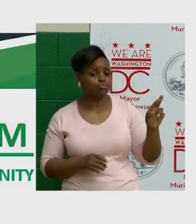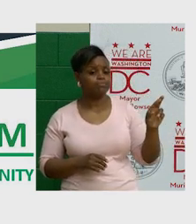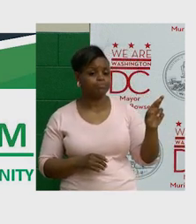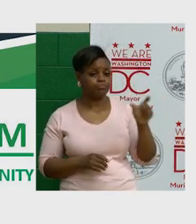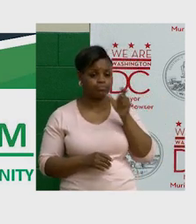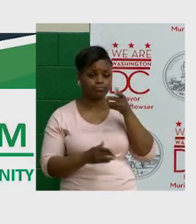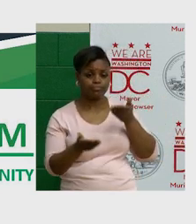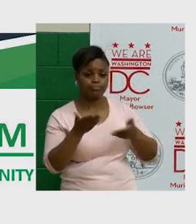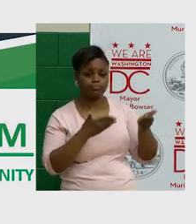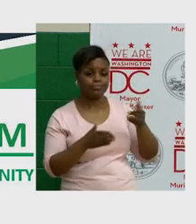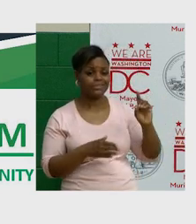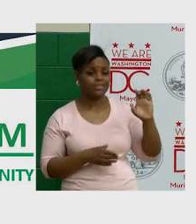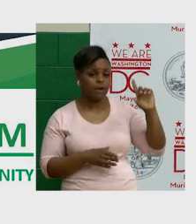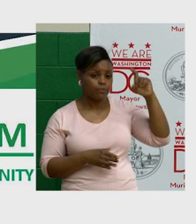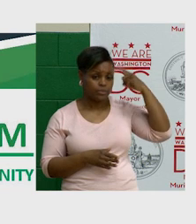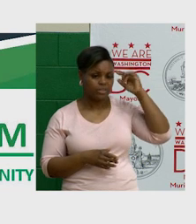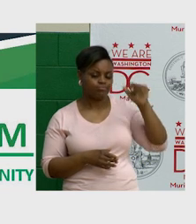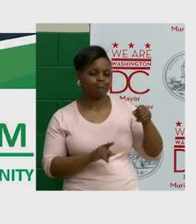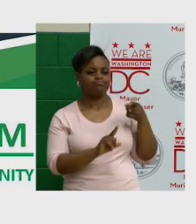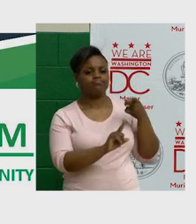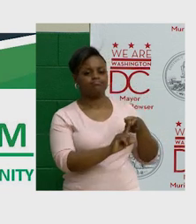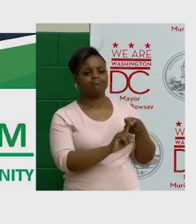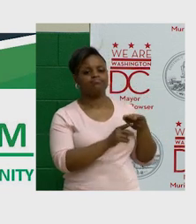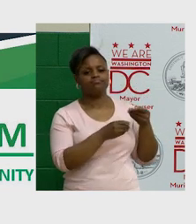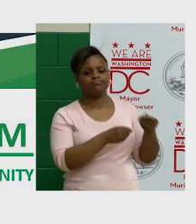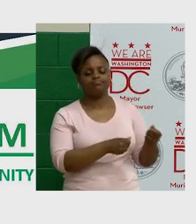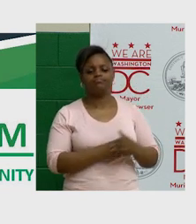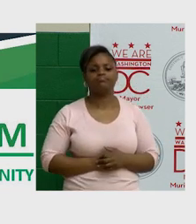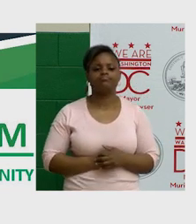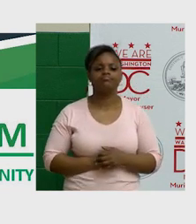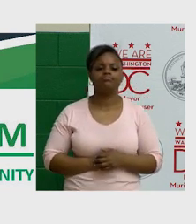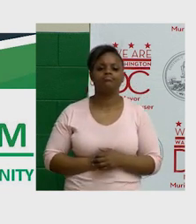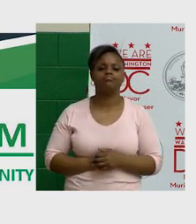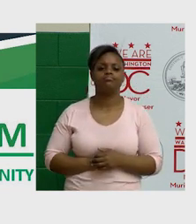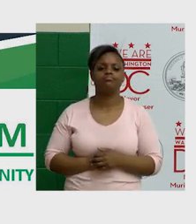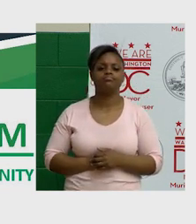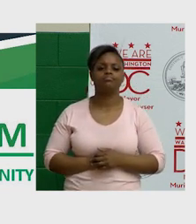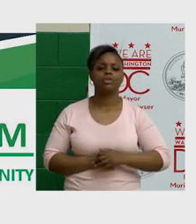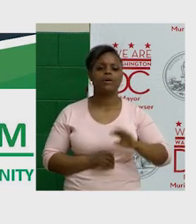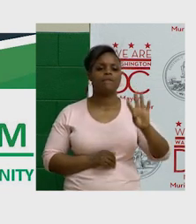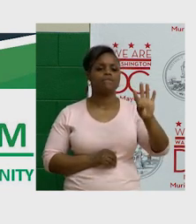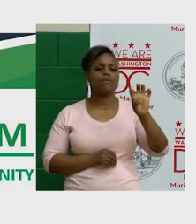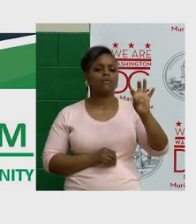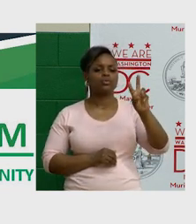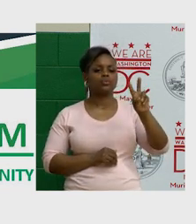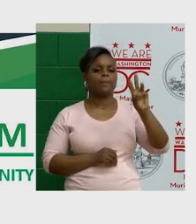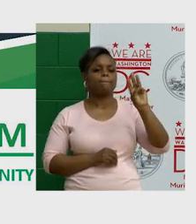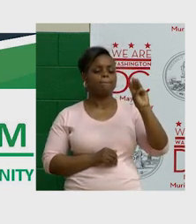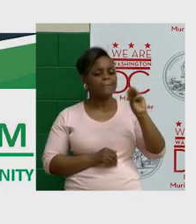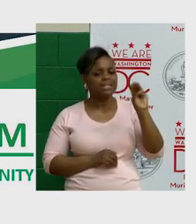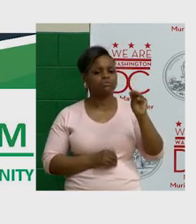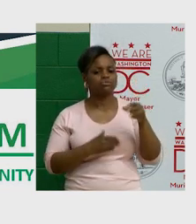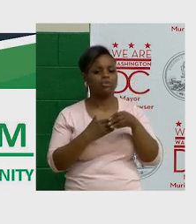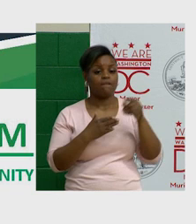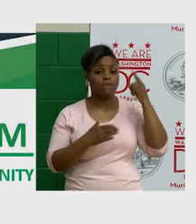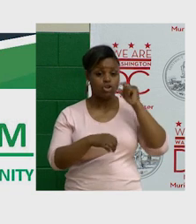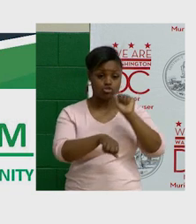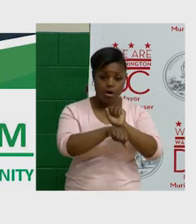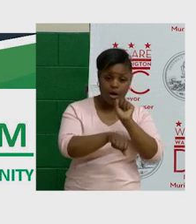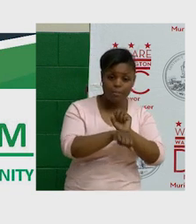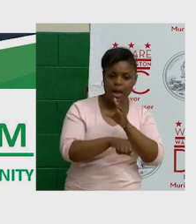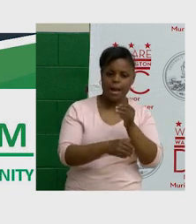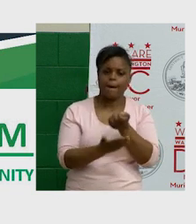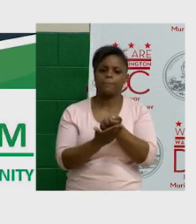jobs sits. We then have about $442 million for jobs and economic opportunity. This is for